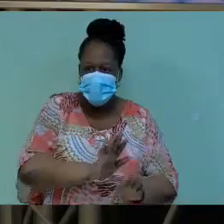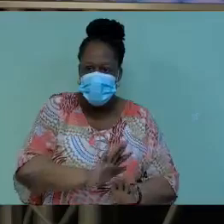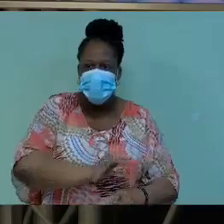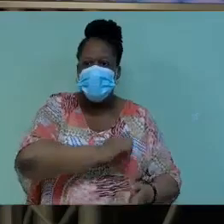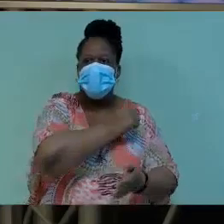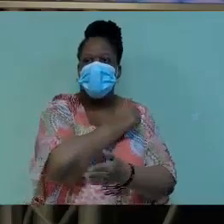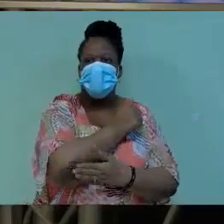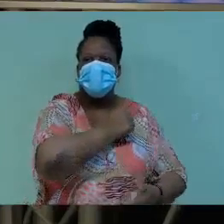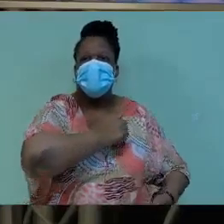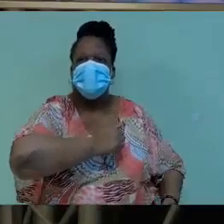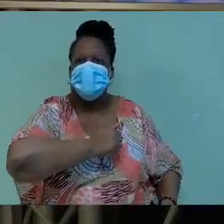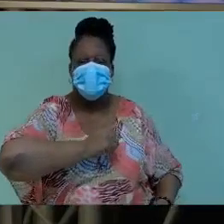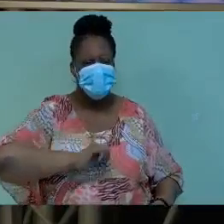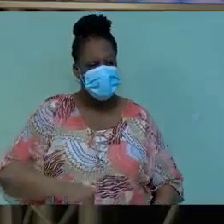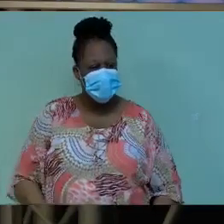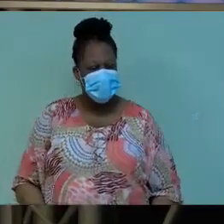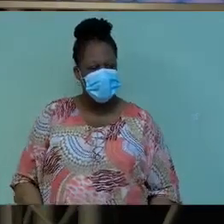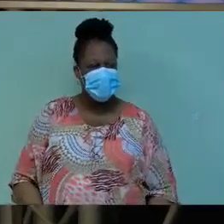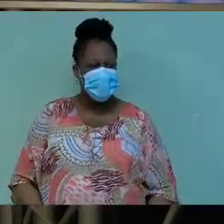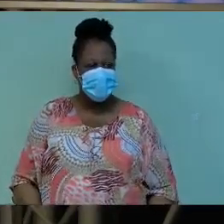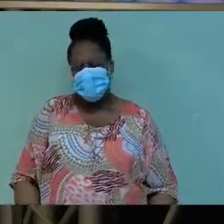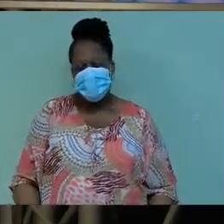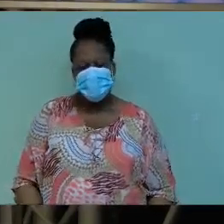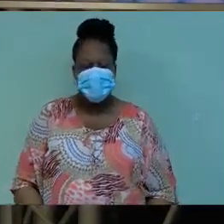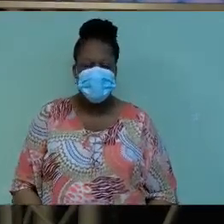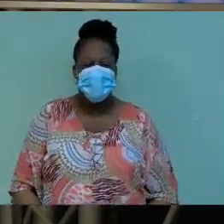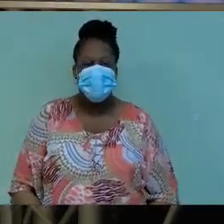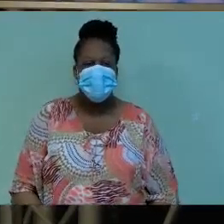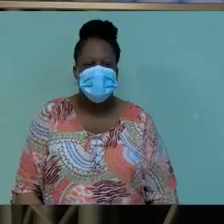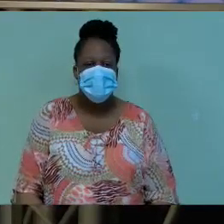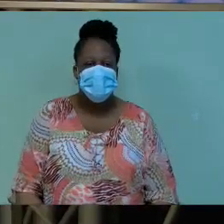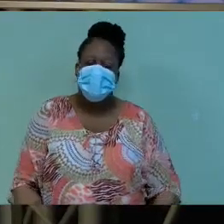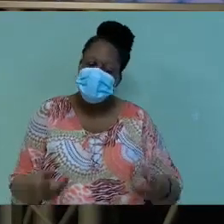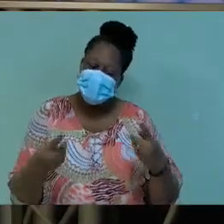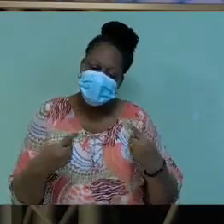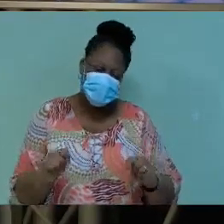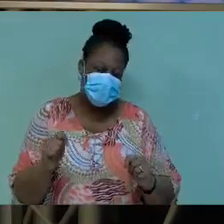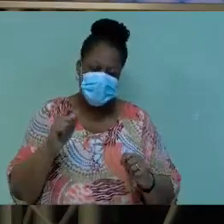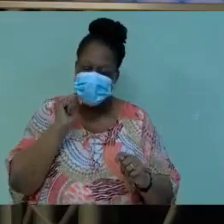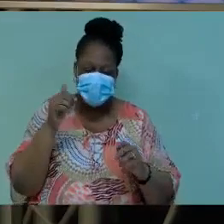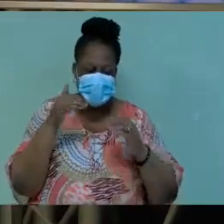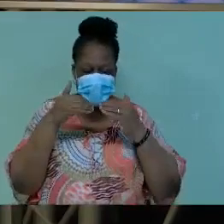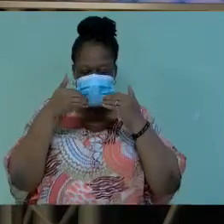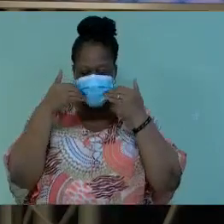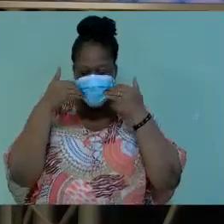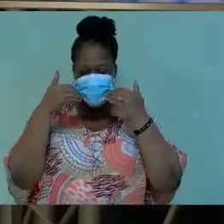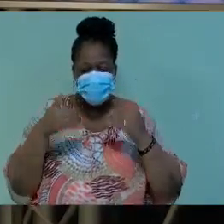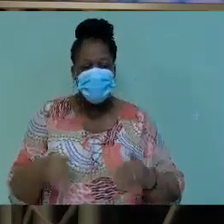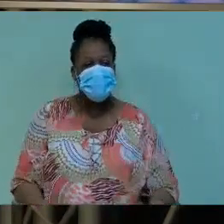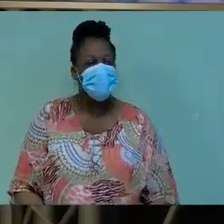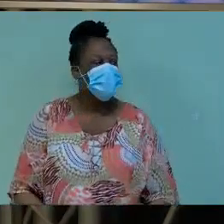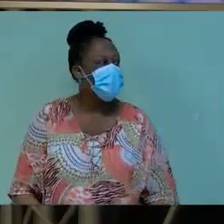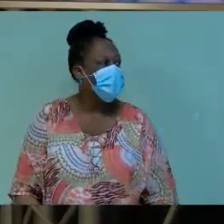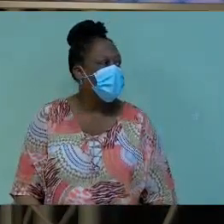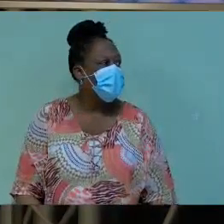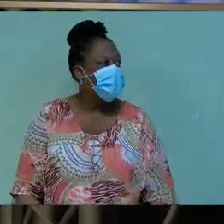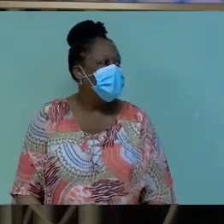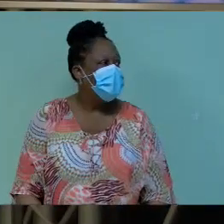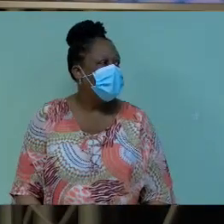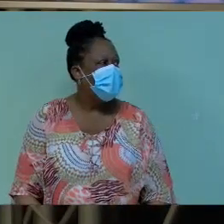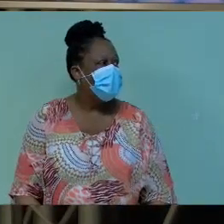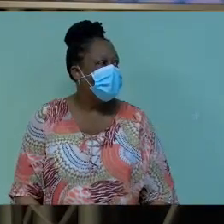I'm trying not to smile. Now, the whole purpose, first of all, of